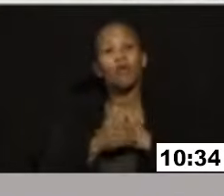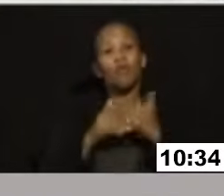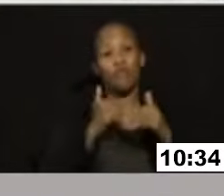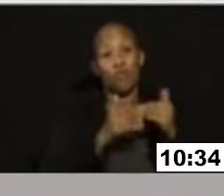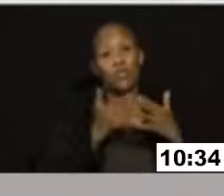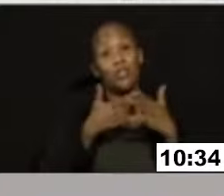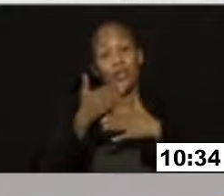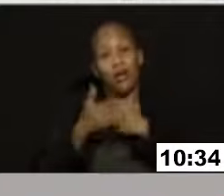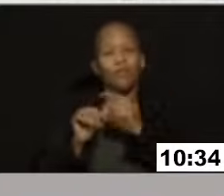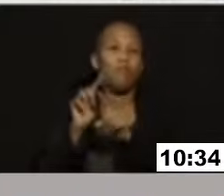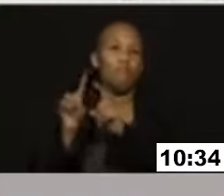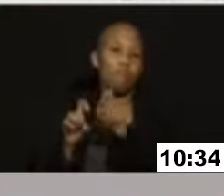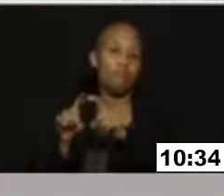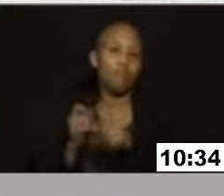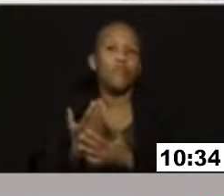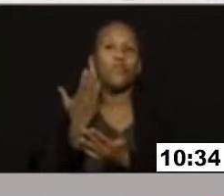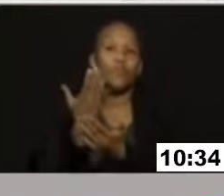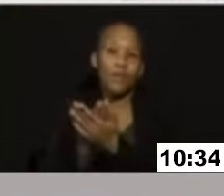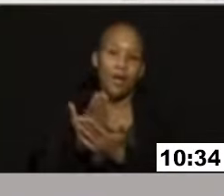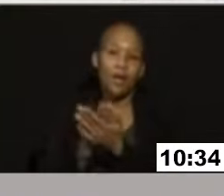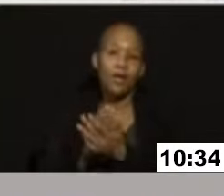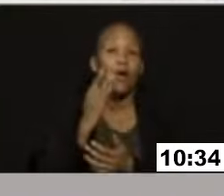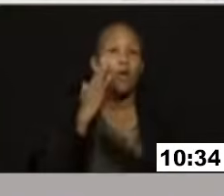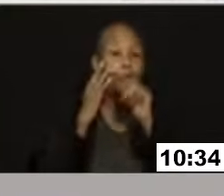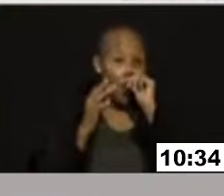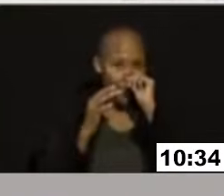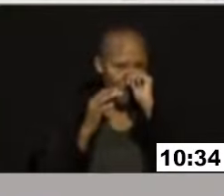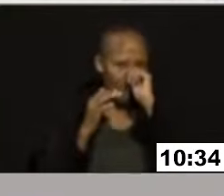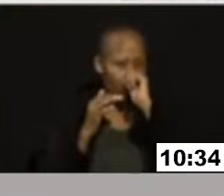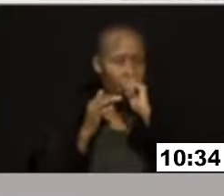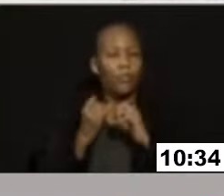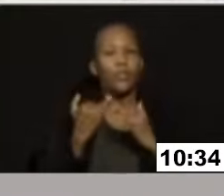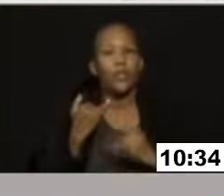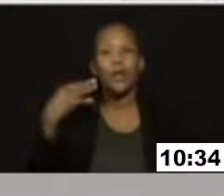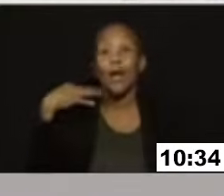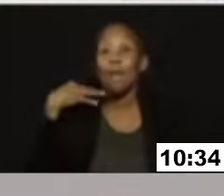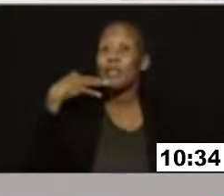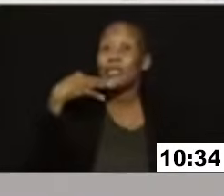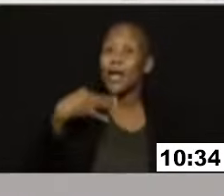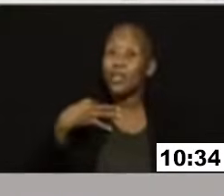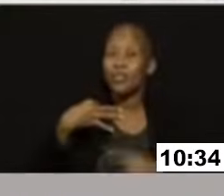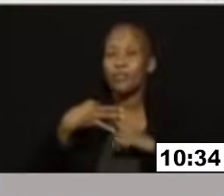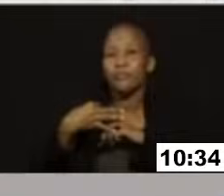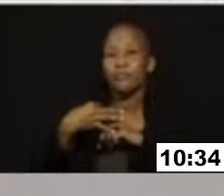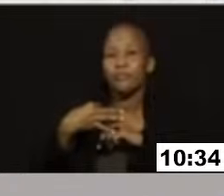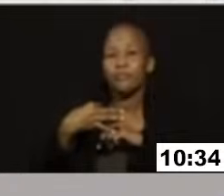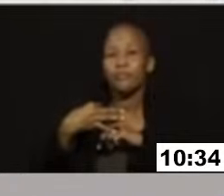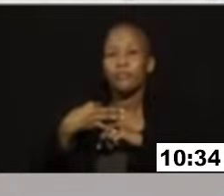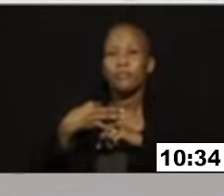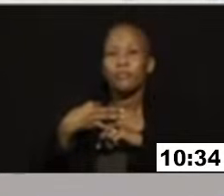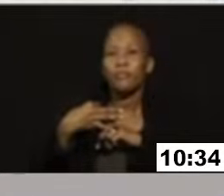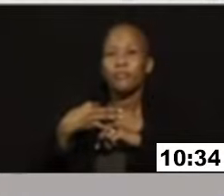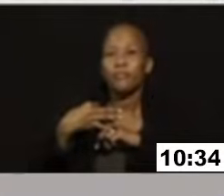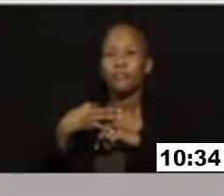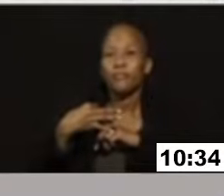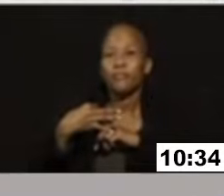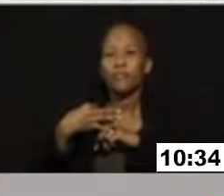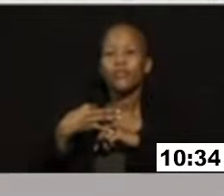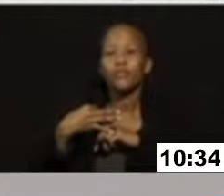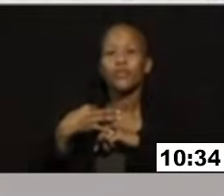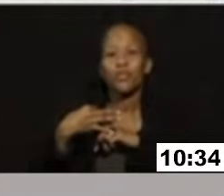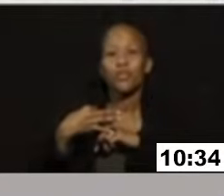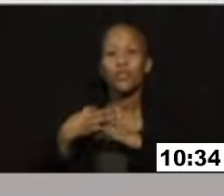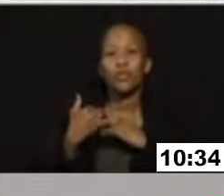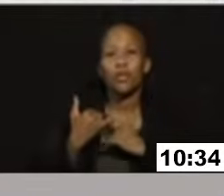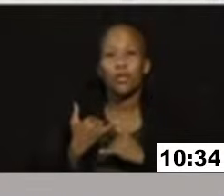at 3.3. So when you read the condemnation application, and if I can just look at the main application,